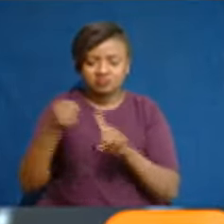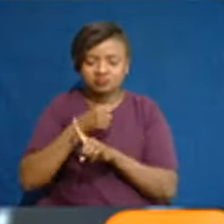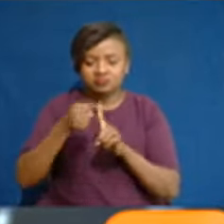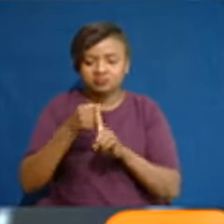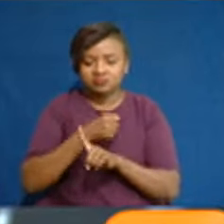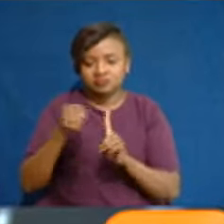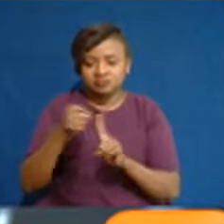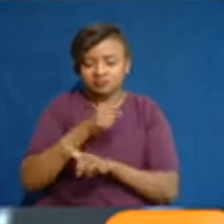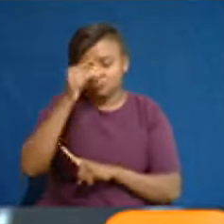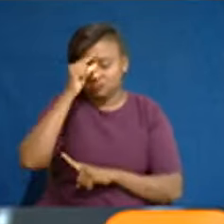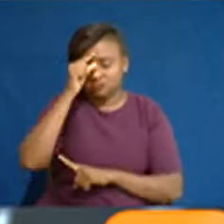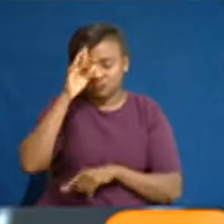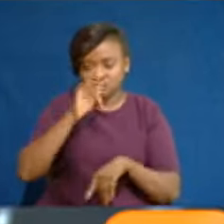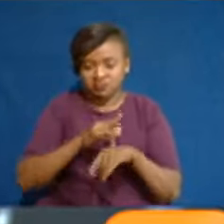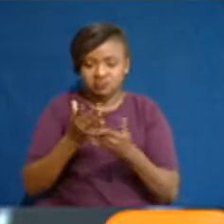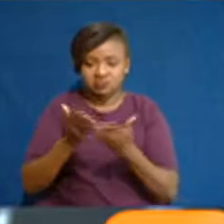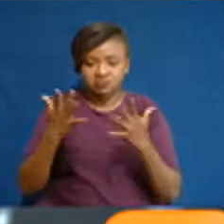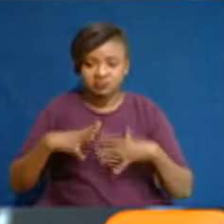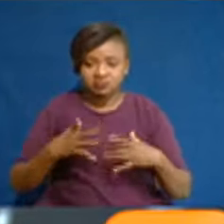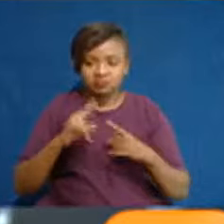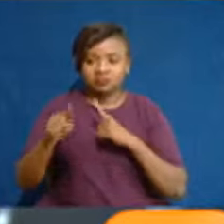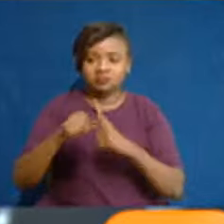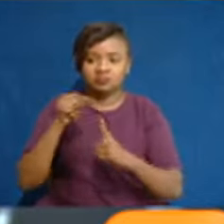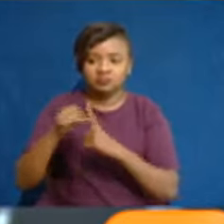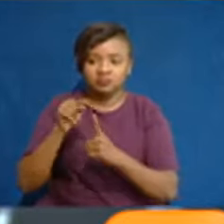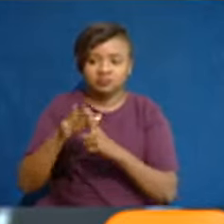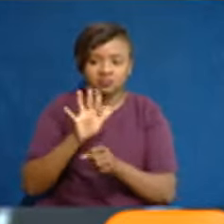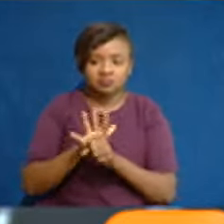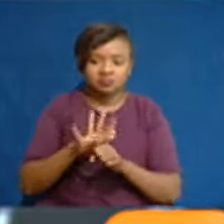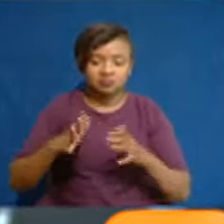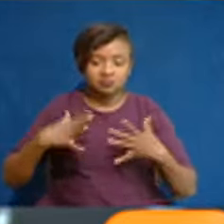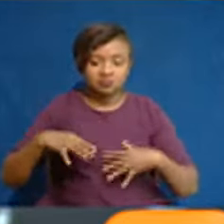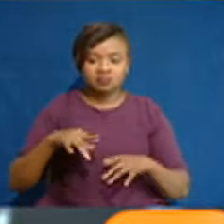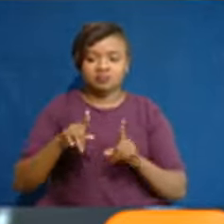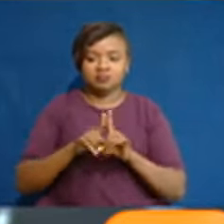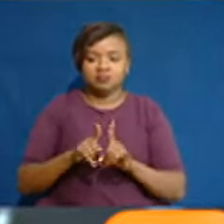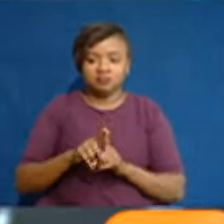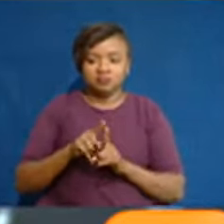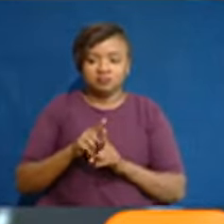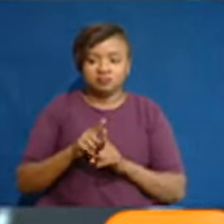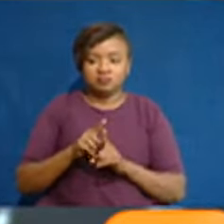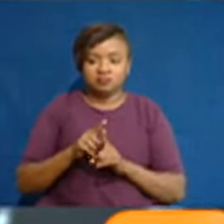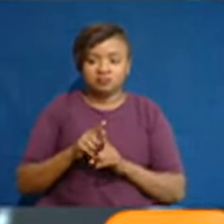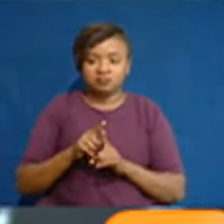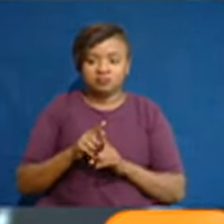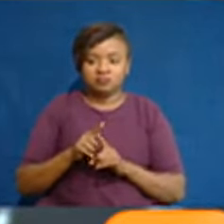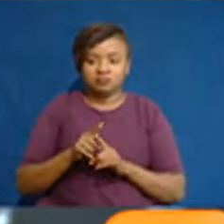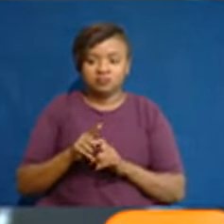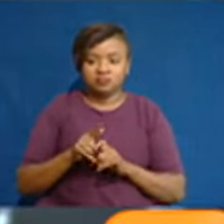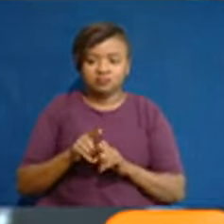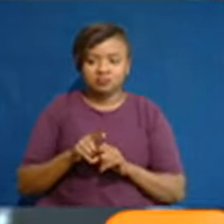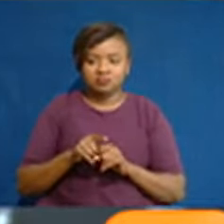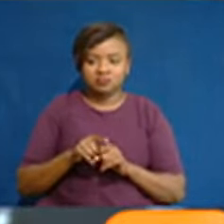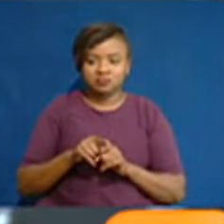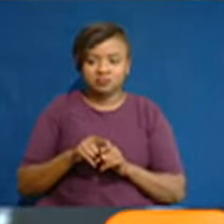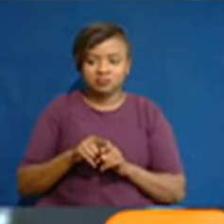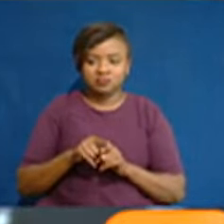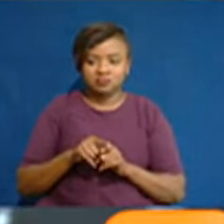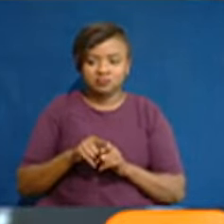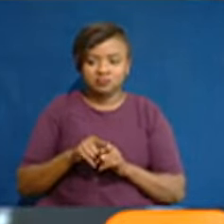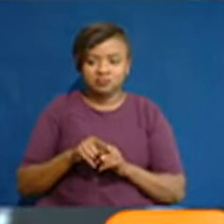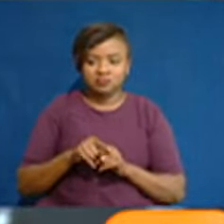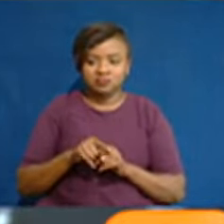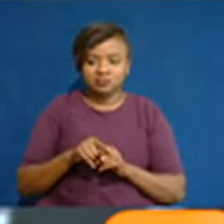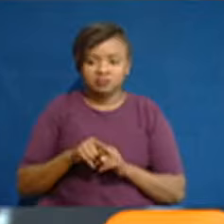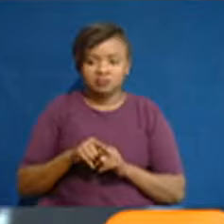government was to its people, you know, murdering so many people and all of those questions and all of those people and all of those people that were martyred by the state. You